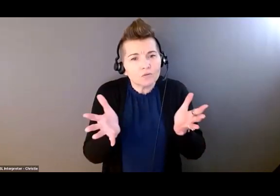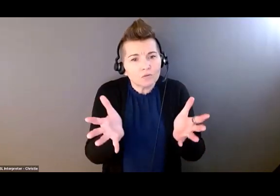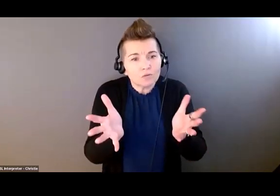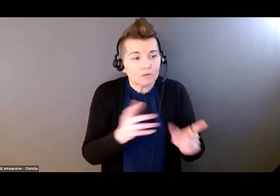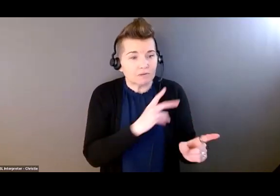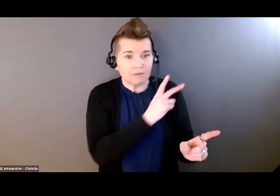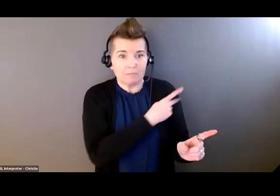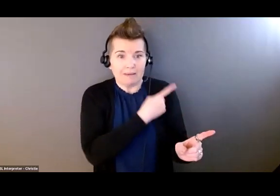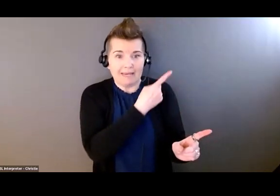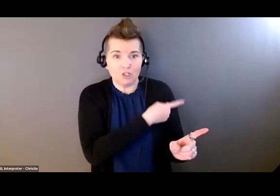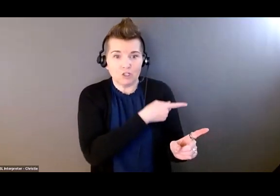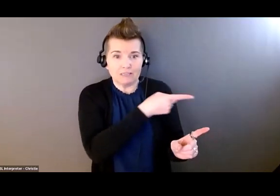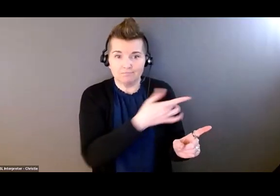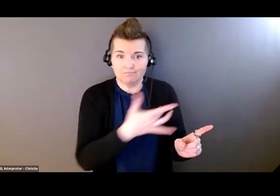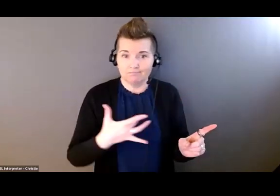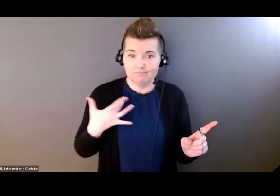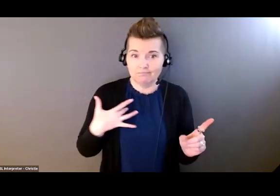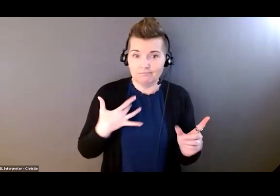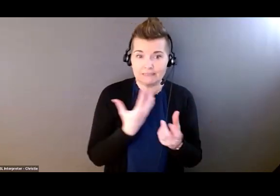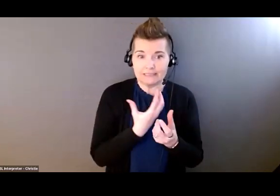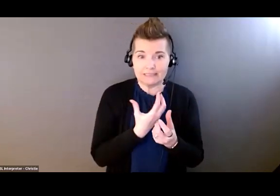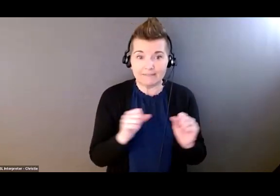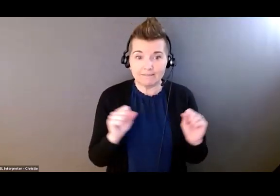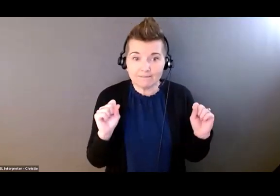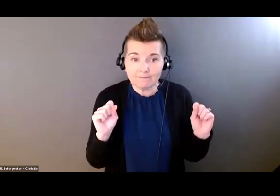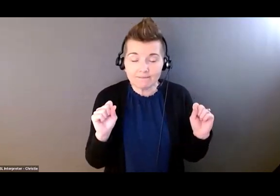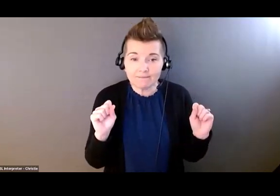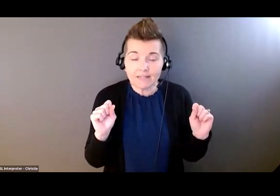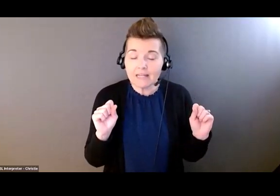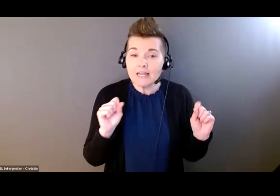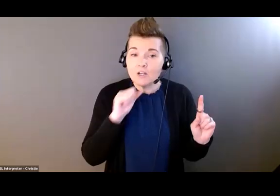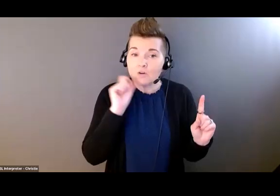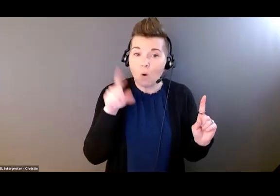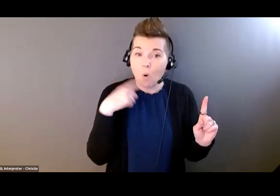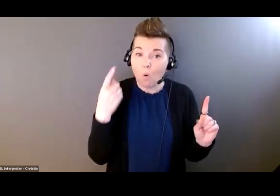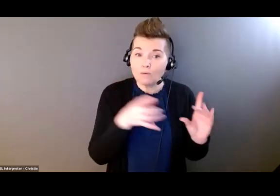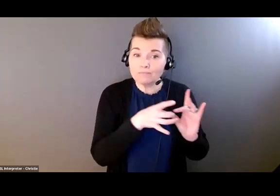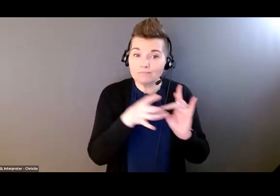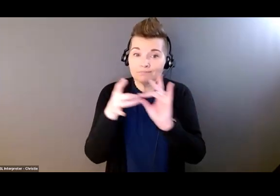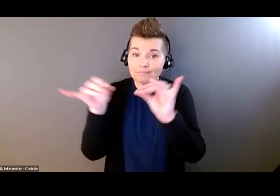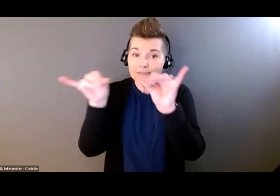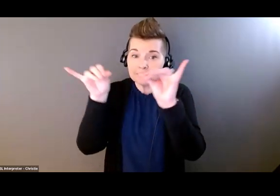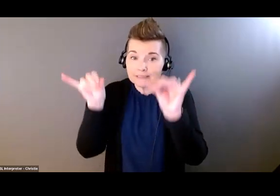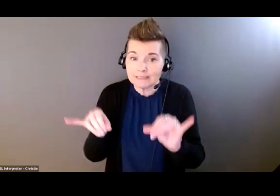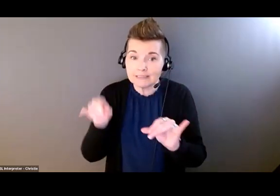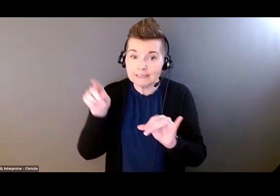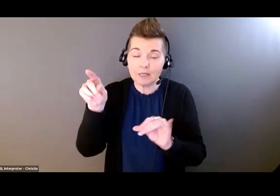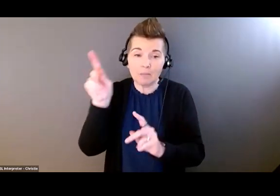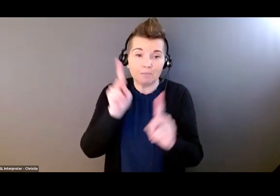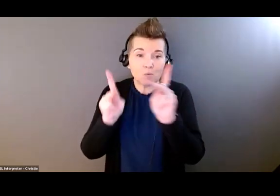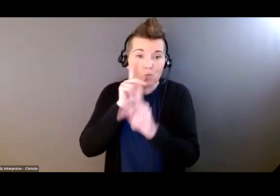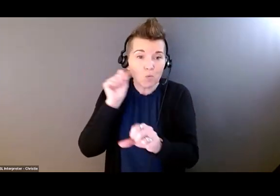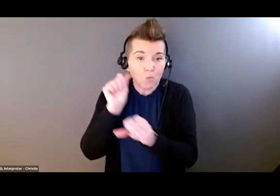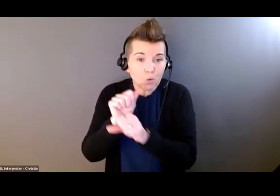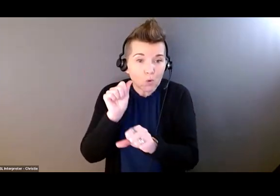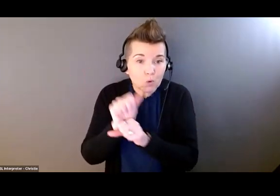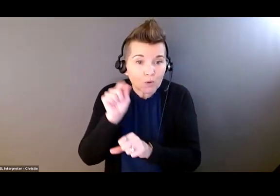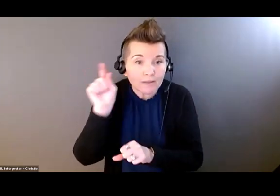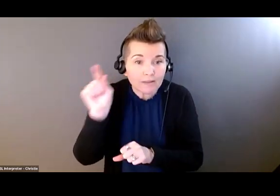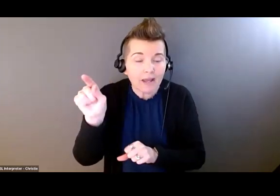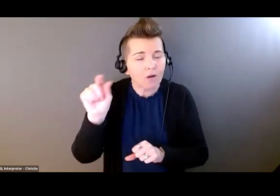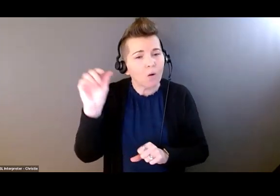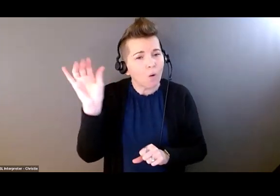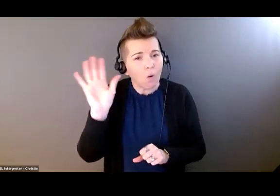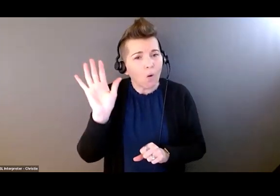to encourage us to think about how we need to reimagine patient safety. And it needs to be not only from the perspective